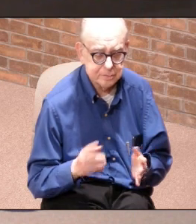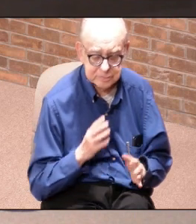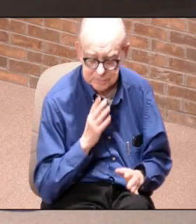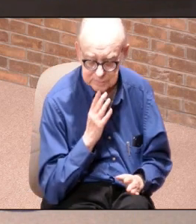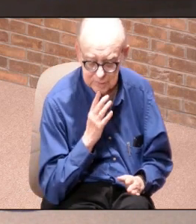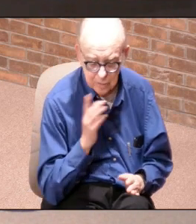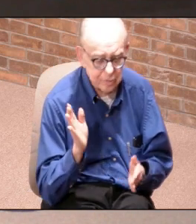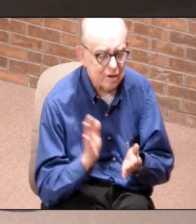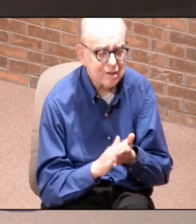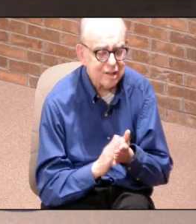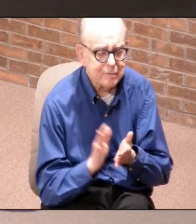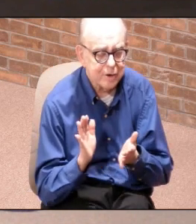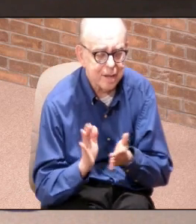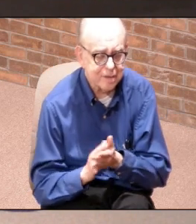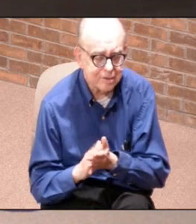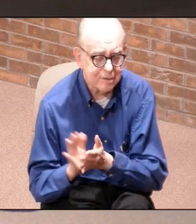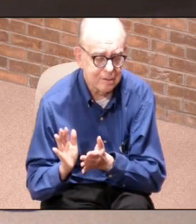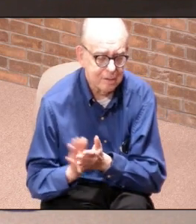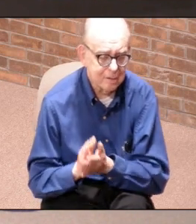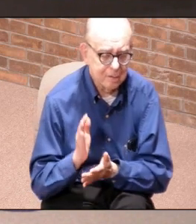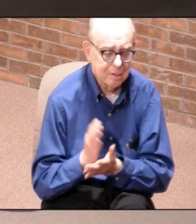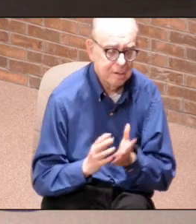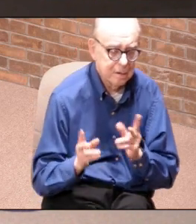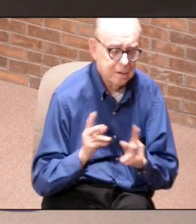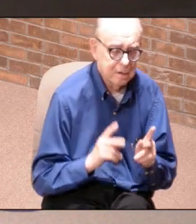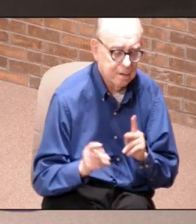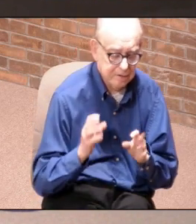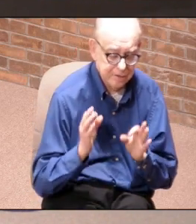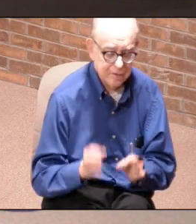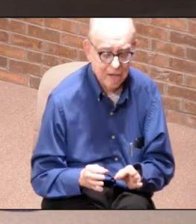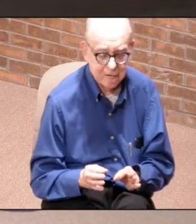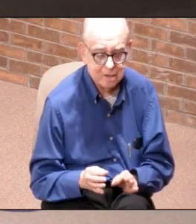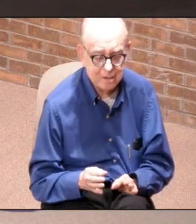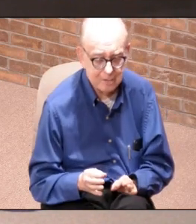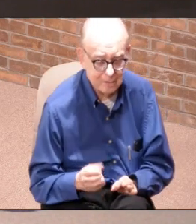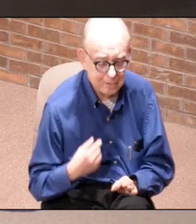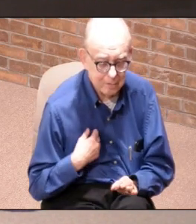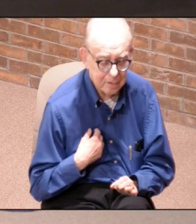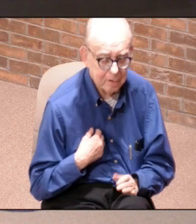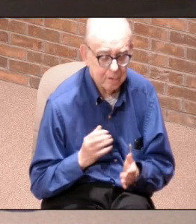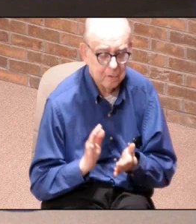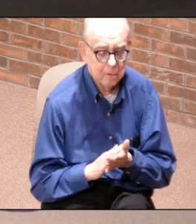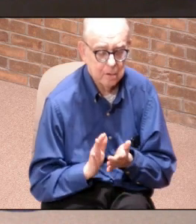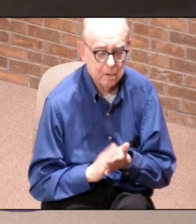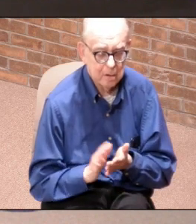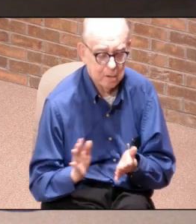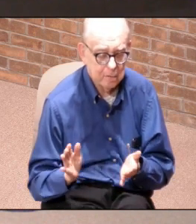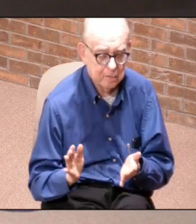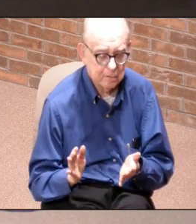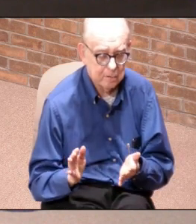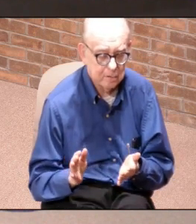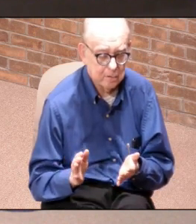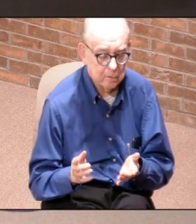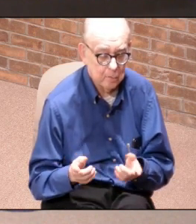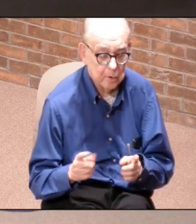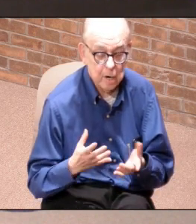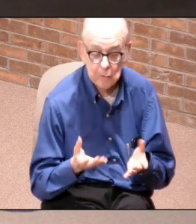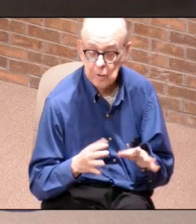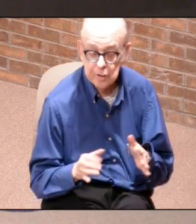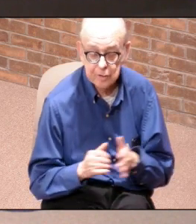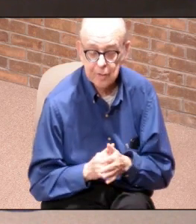told you clap your hands, some of you all determined that I will clap my hands only as long as I want to.